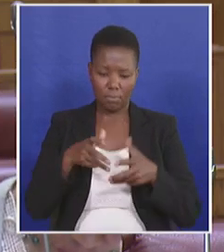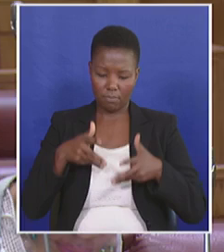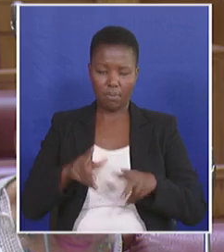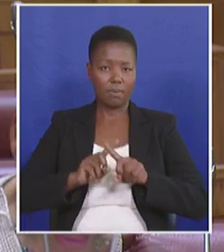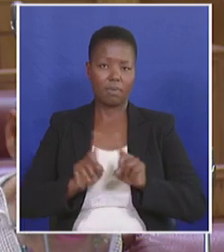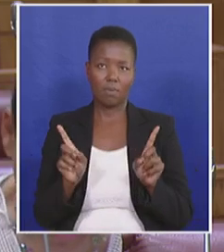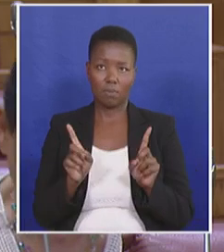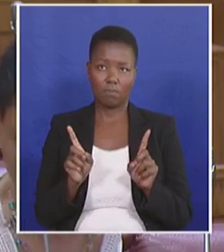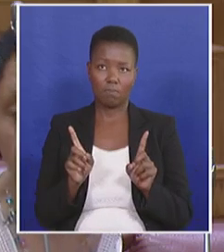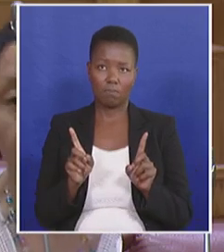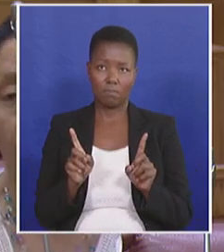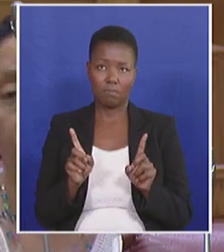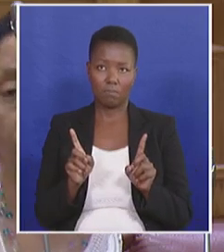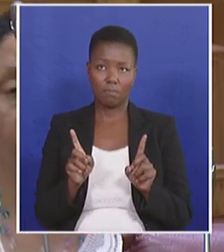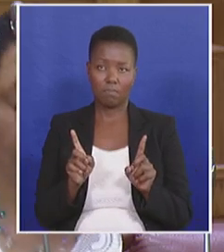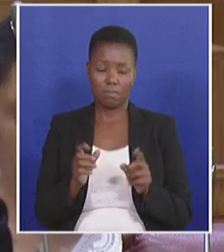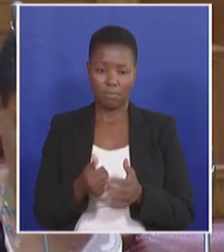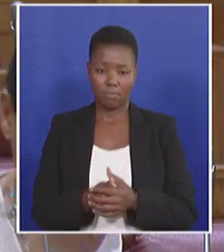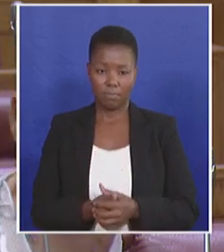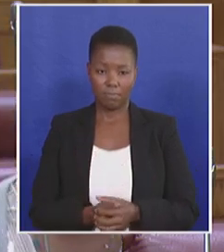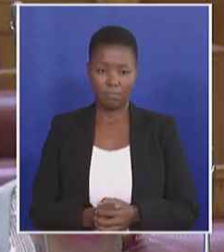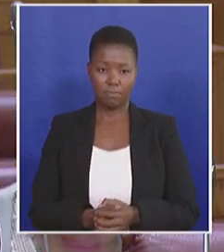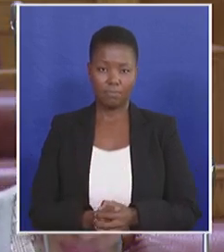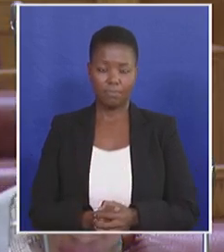now, of course.